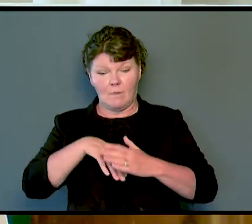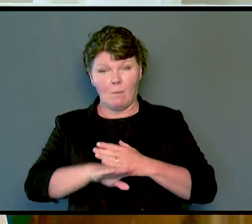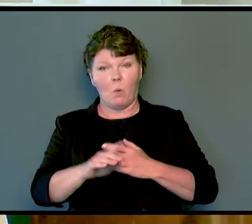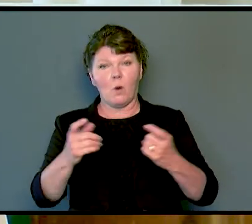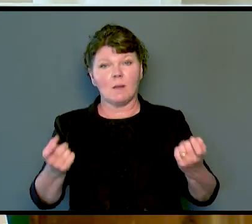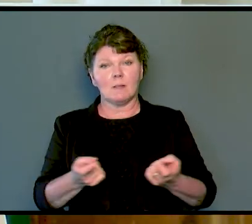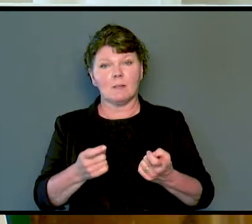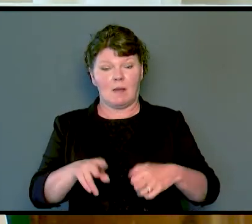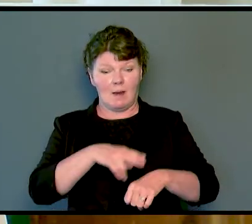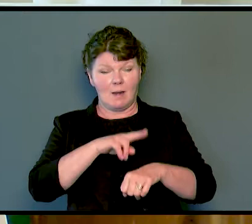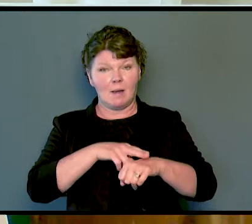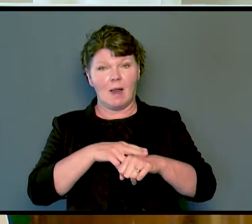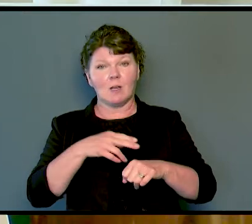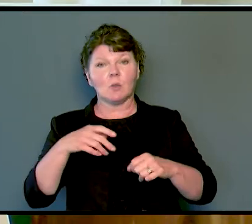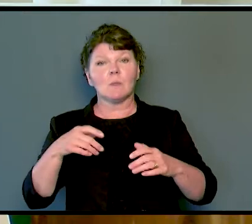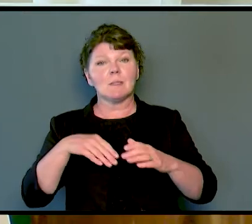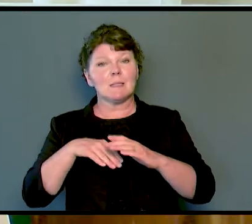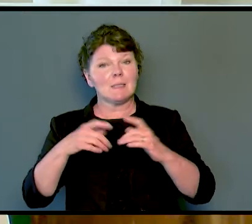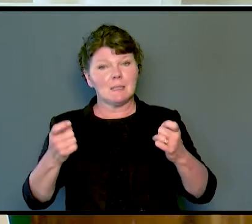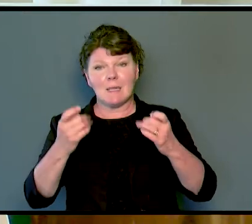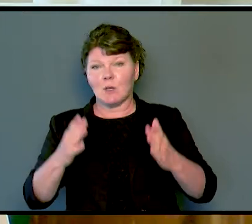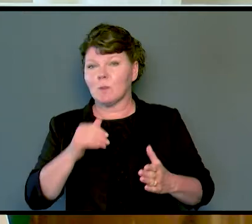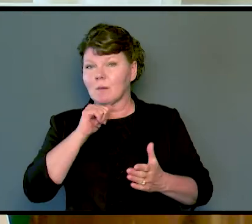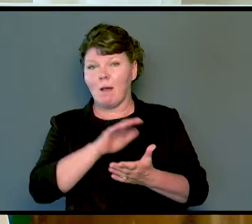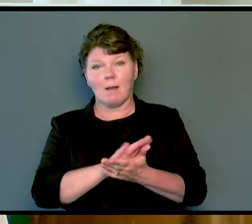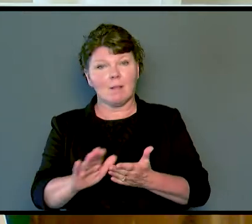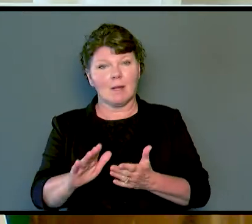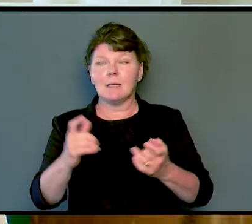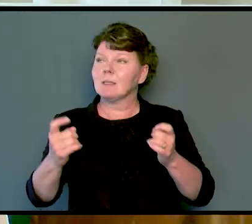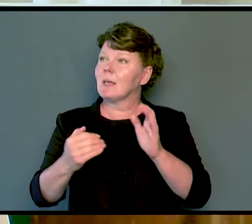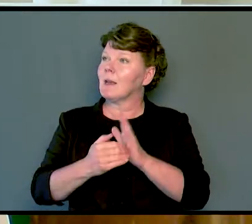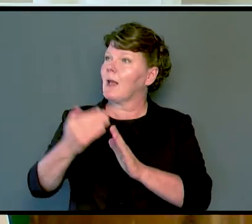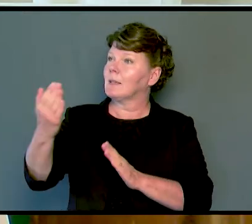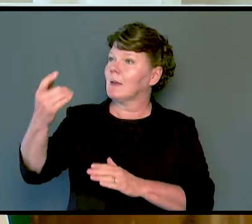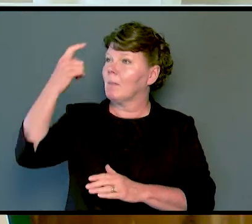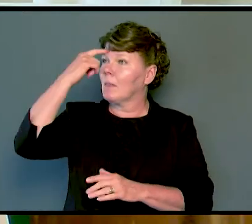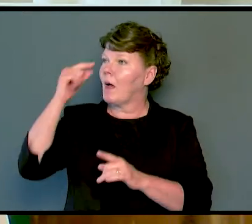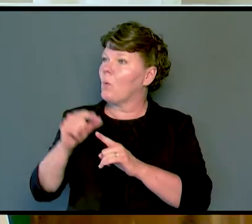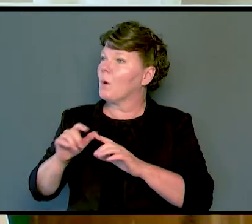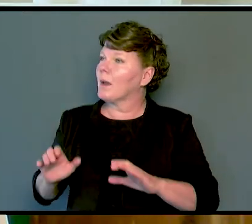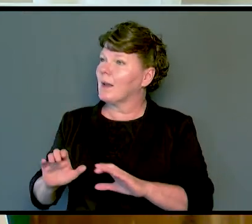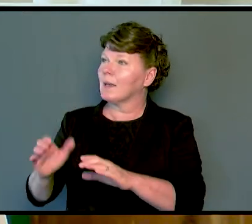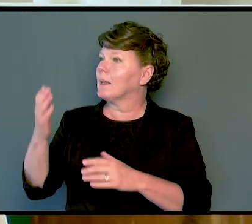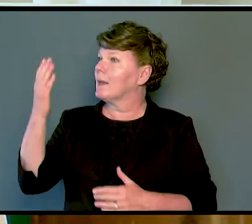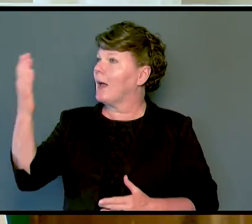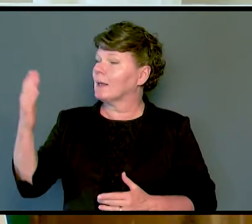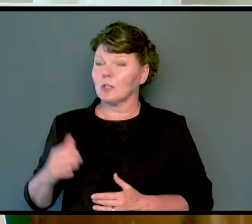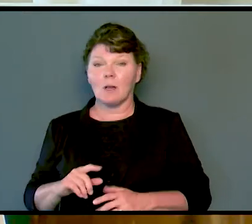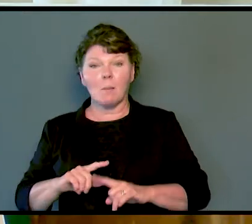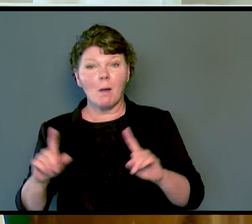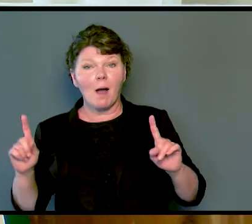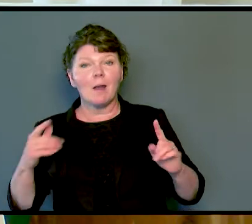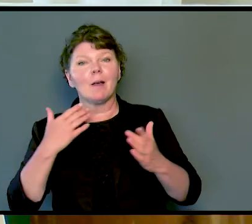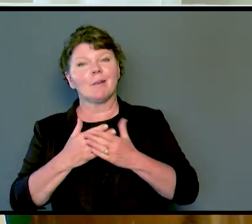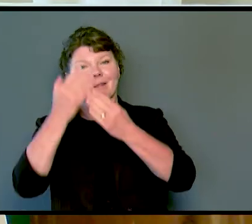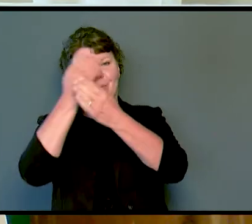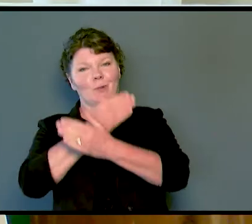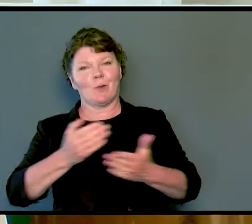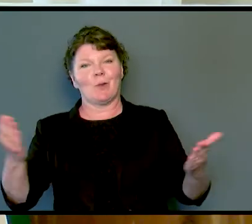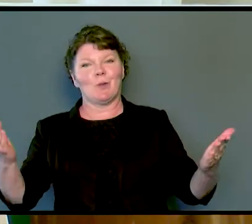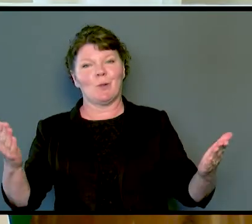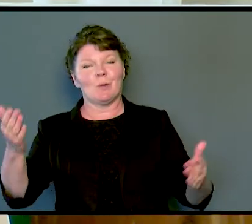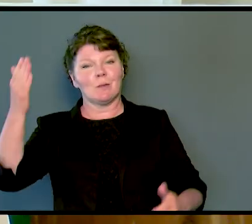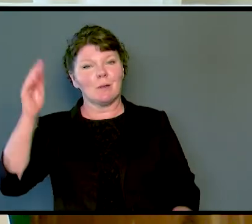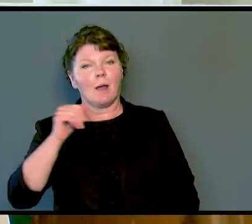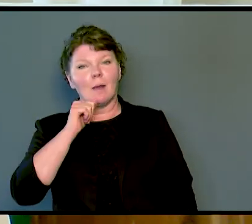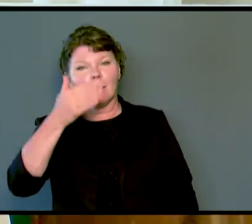sin. We are by nature sinful and unclean, sinning against God by thought, word, and deed. But the good news is God